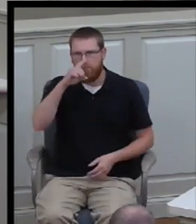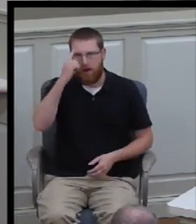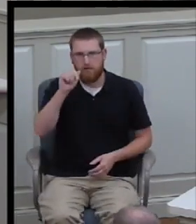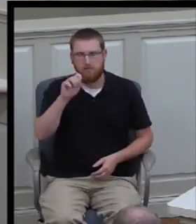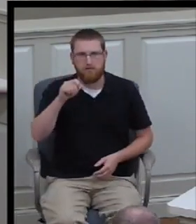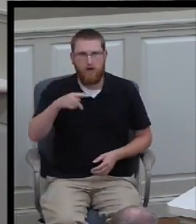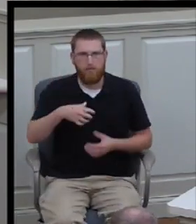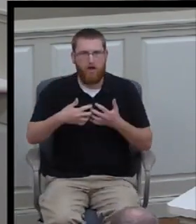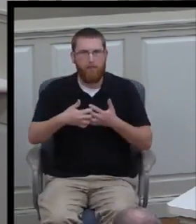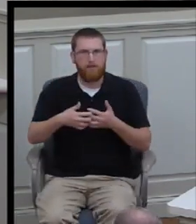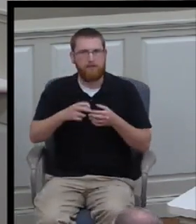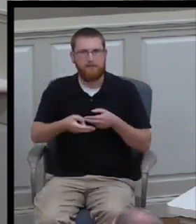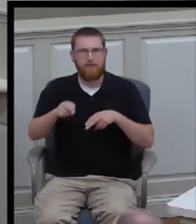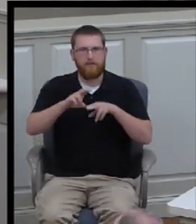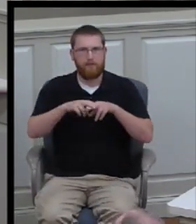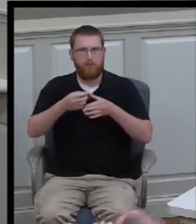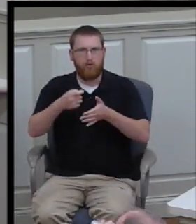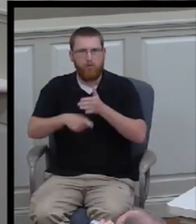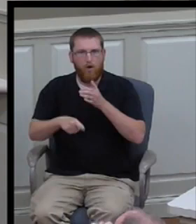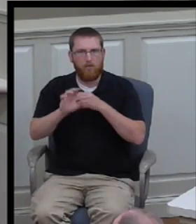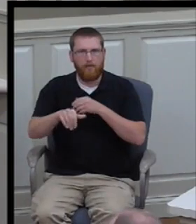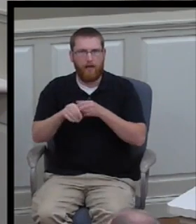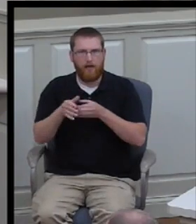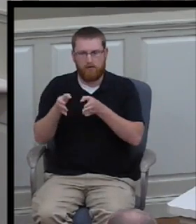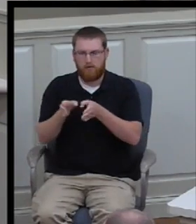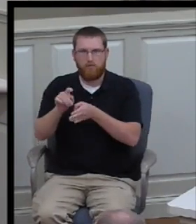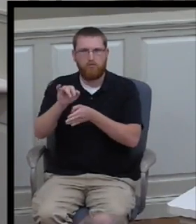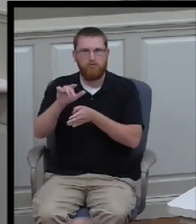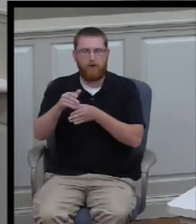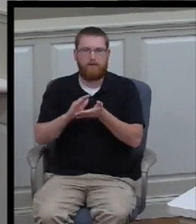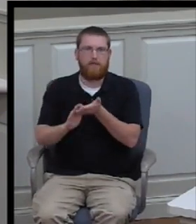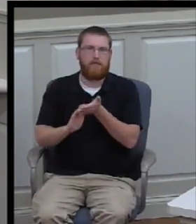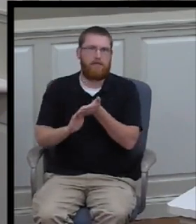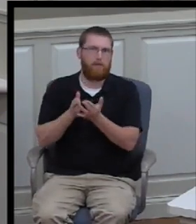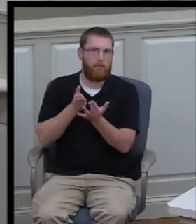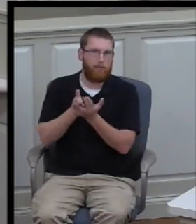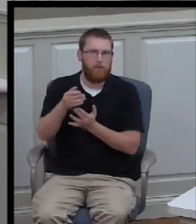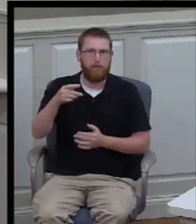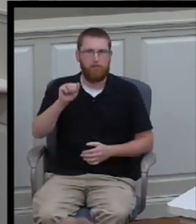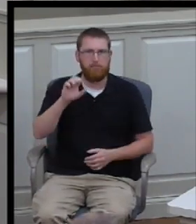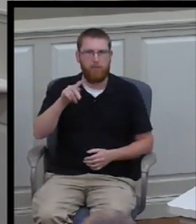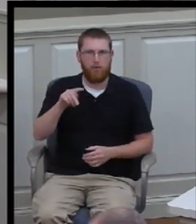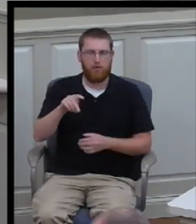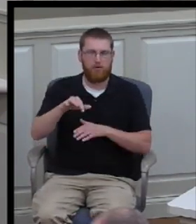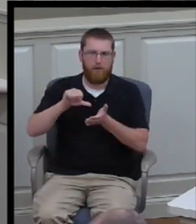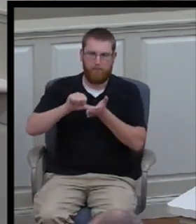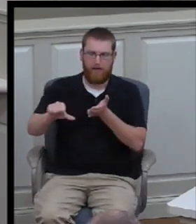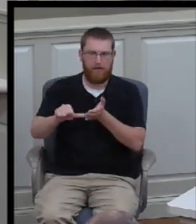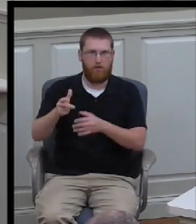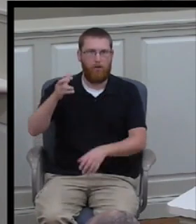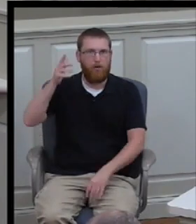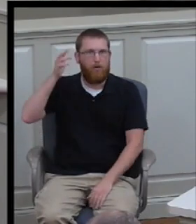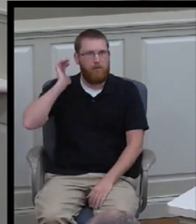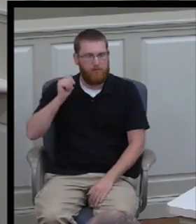maybe looking at that additional cost to take that trail and clean it up all the way through the park. It's been there for a long time, so